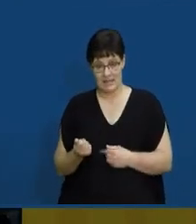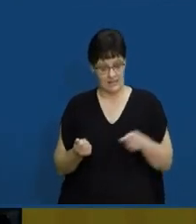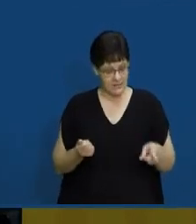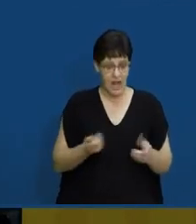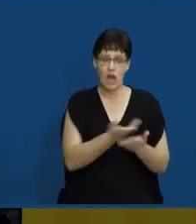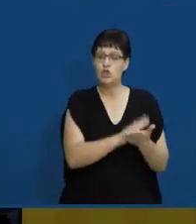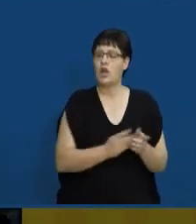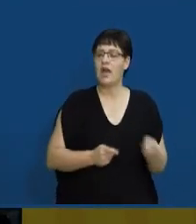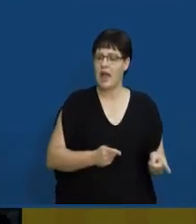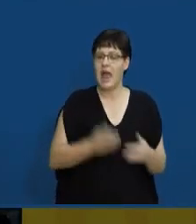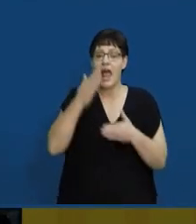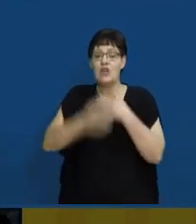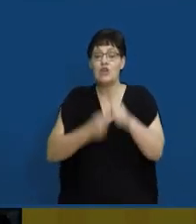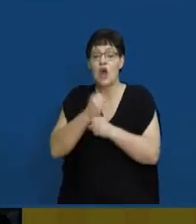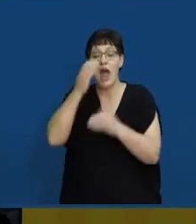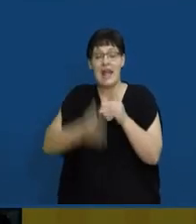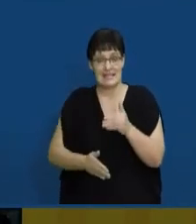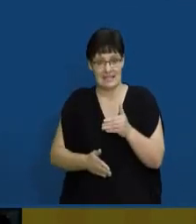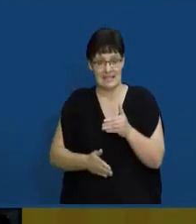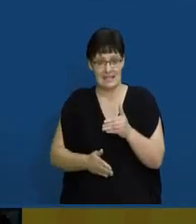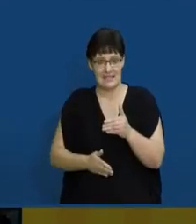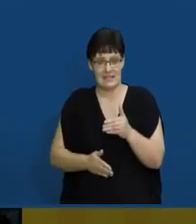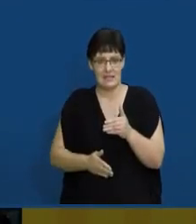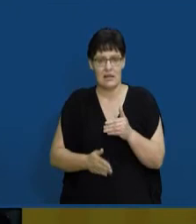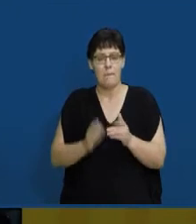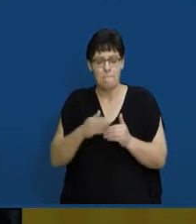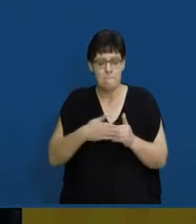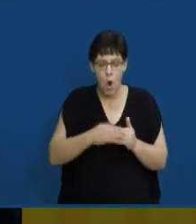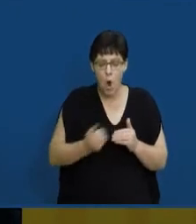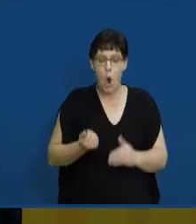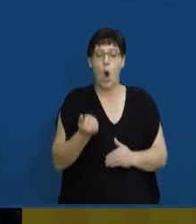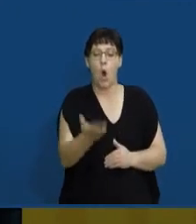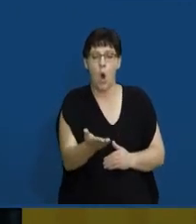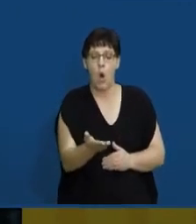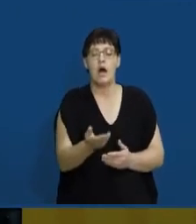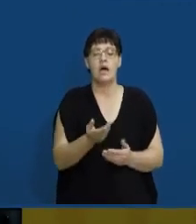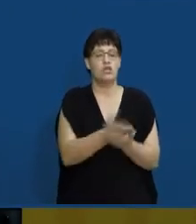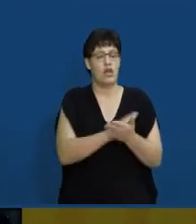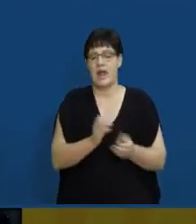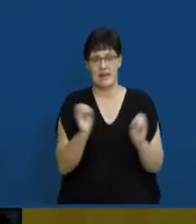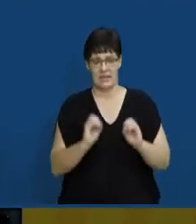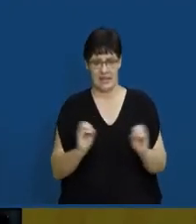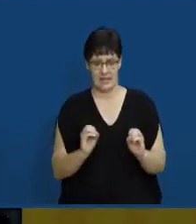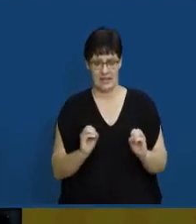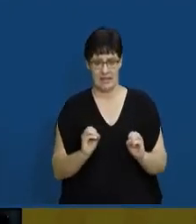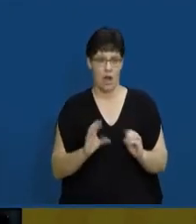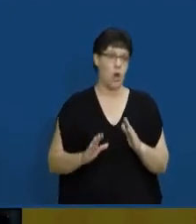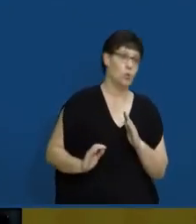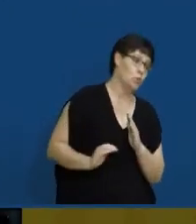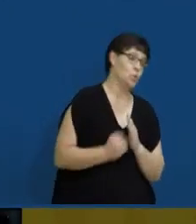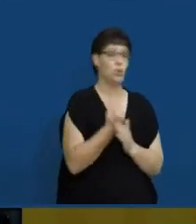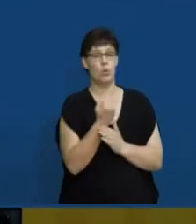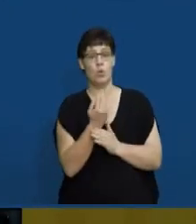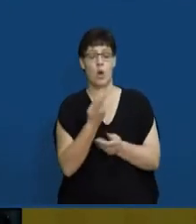shares at the end of the year, and there's no further issue of shares In other words, no new shares